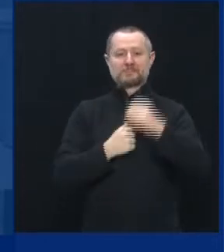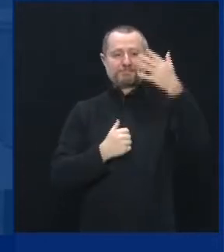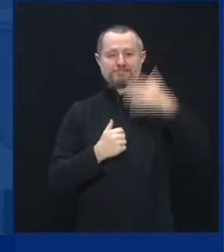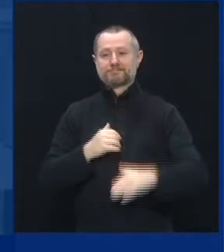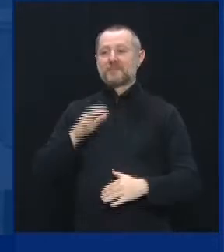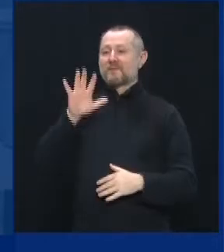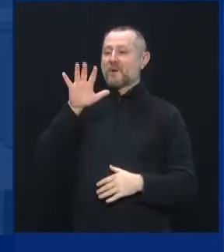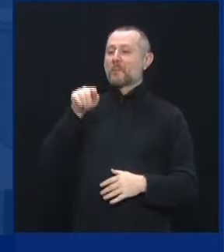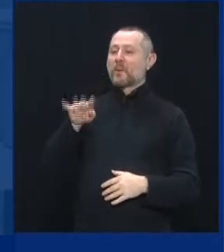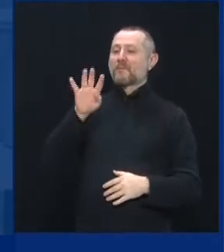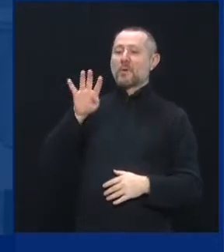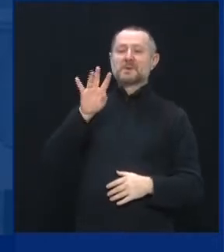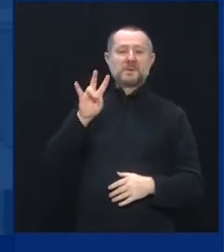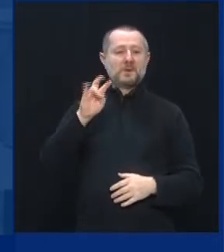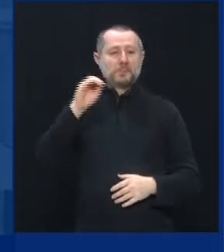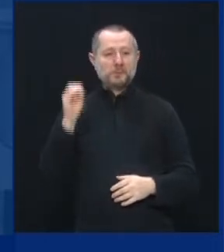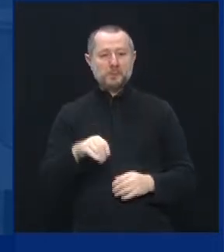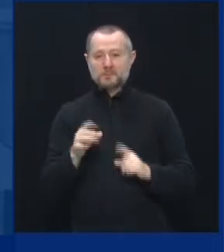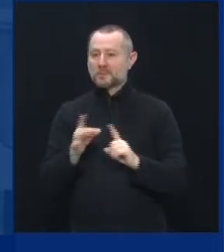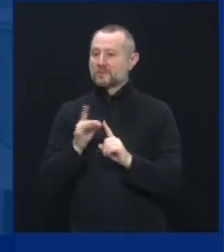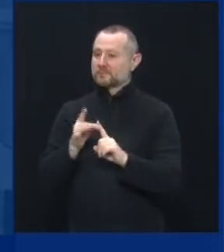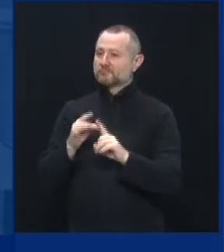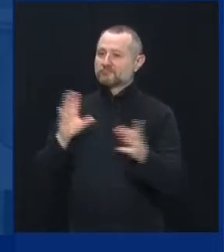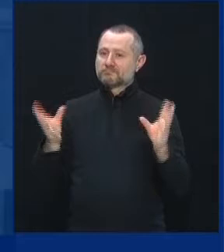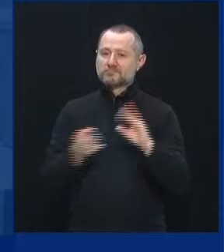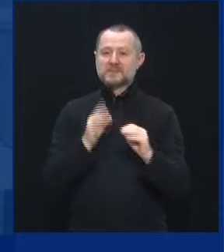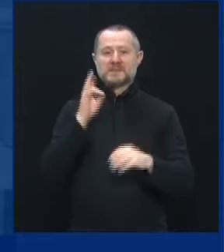5.47, 7-day average 4.9,